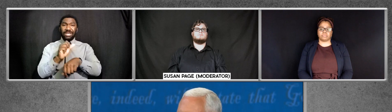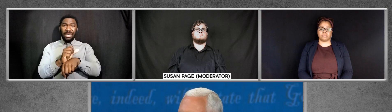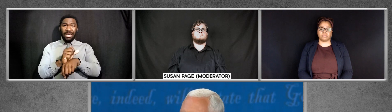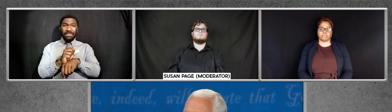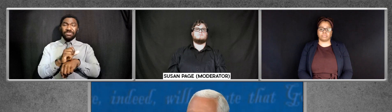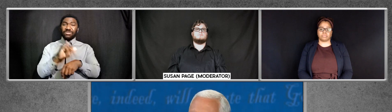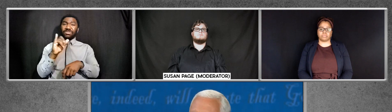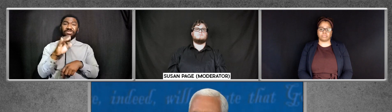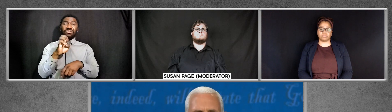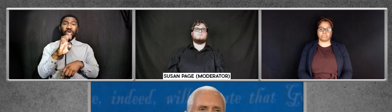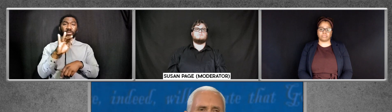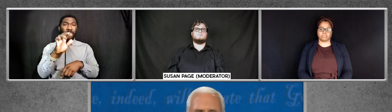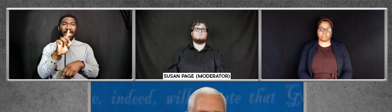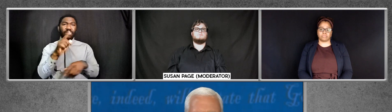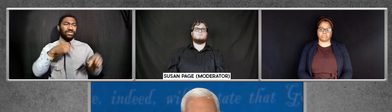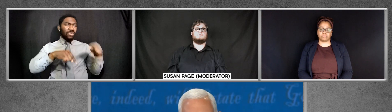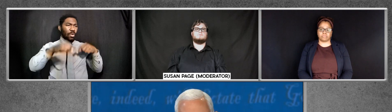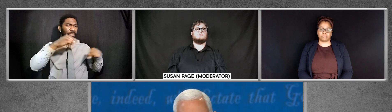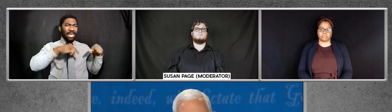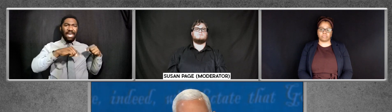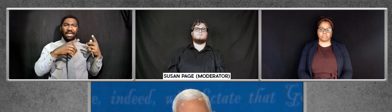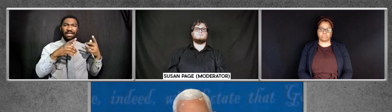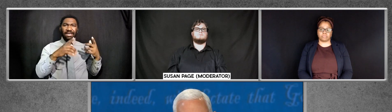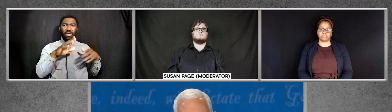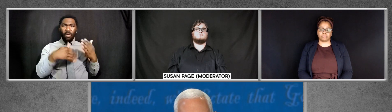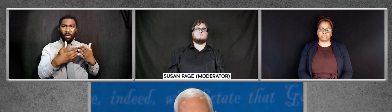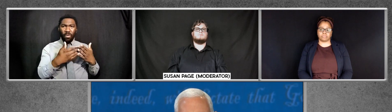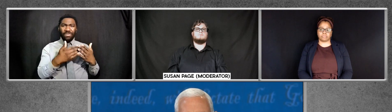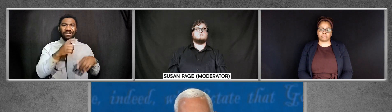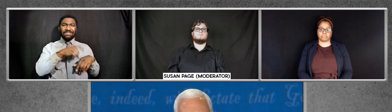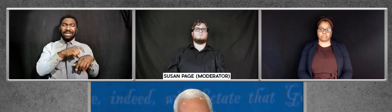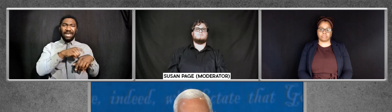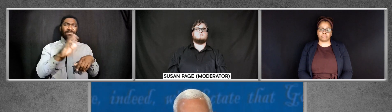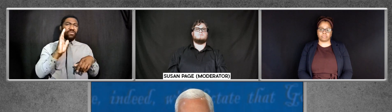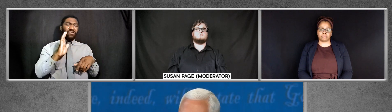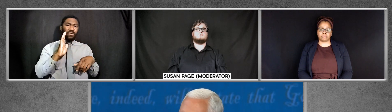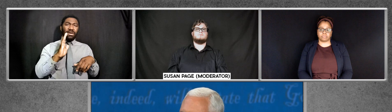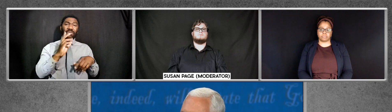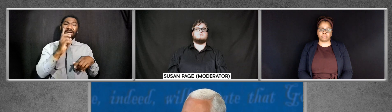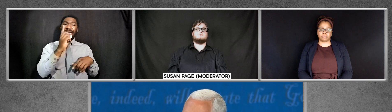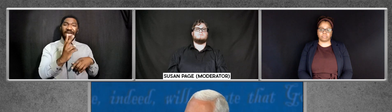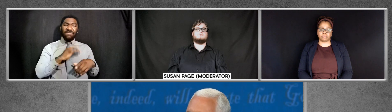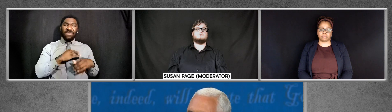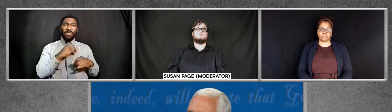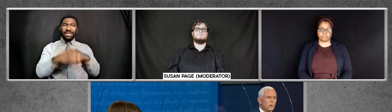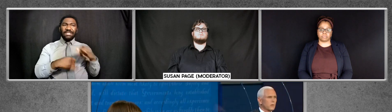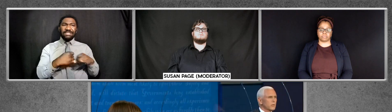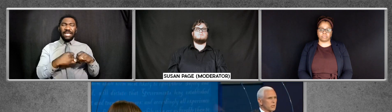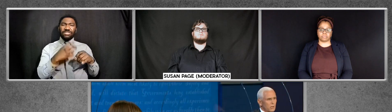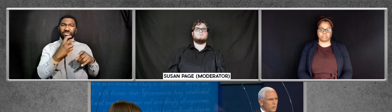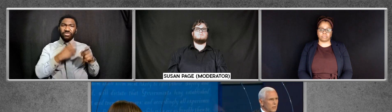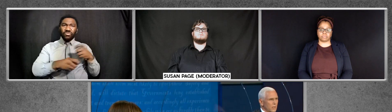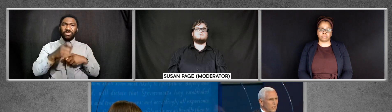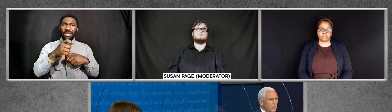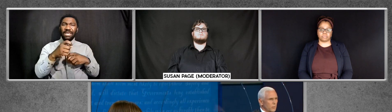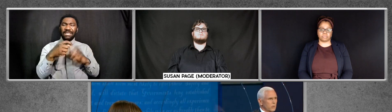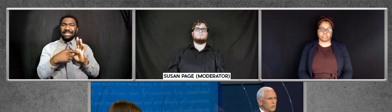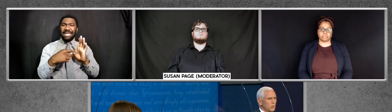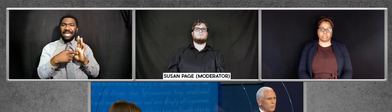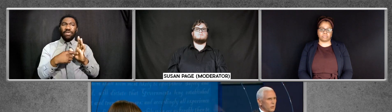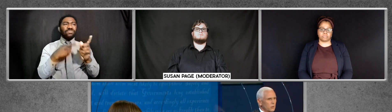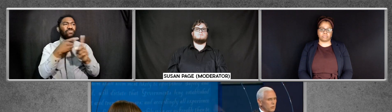when we took office, half of our international trade deficit was with China alone. And Joe Biden wants to repeal all of the tariffs